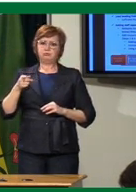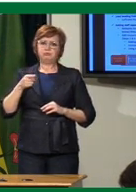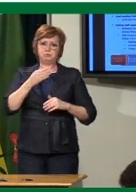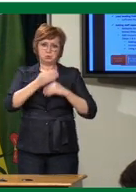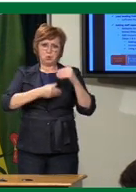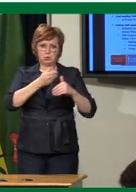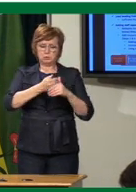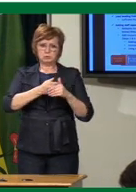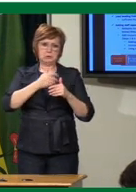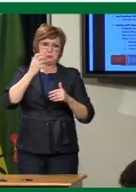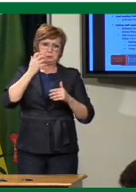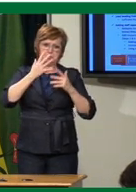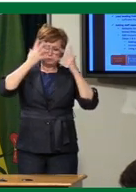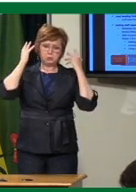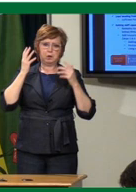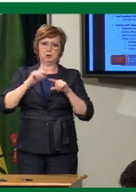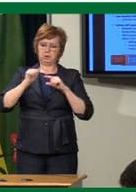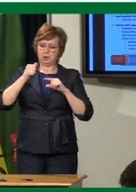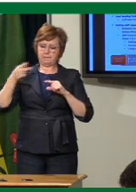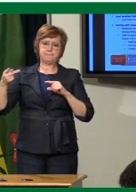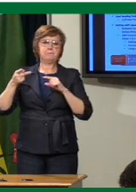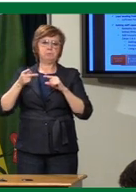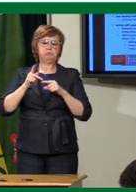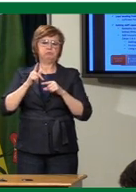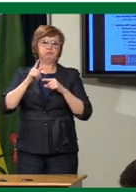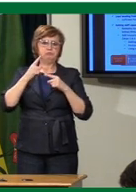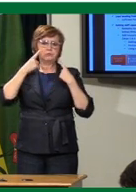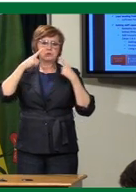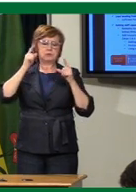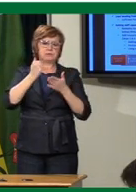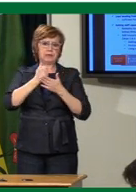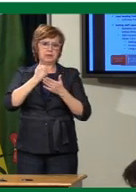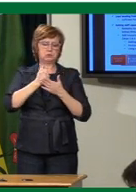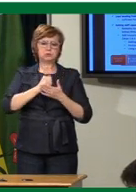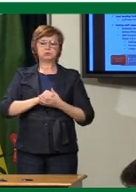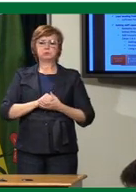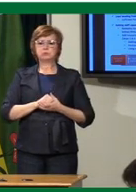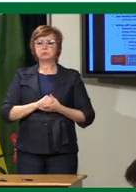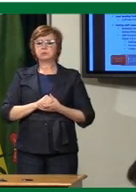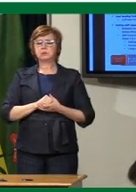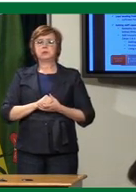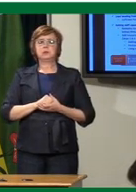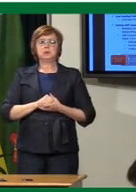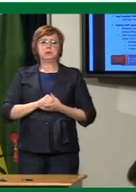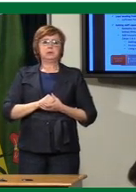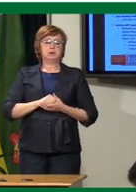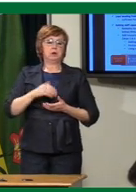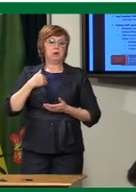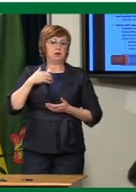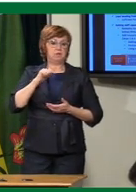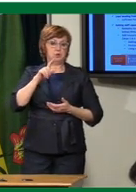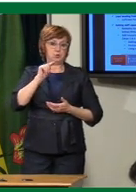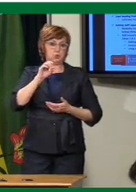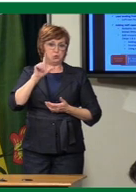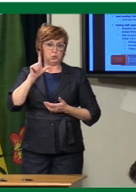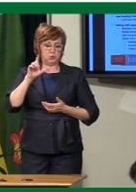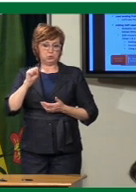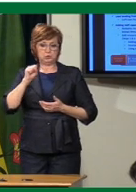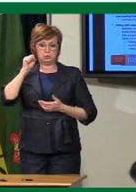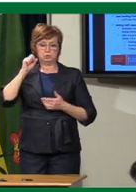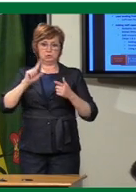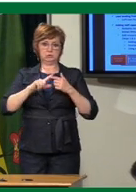and reporting and ongoing monitoring. We have also worked to offload all of the